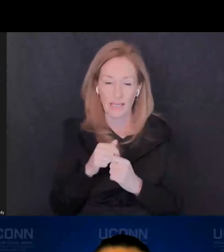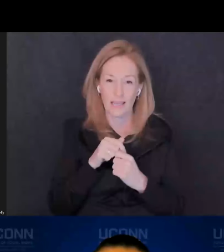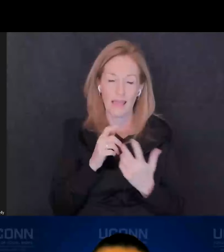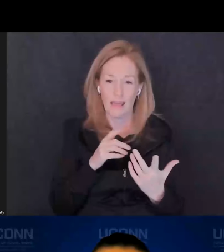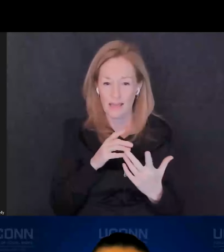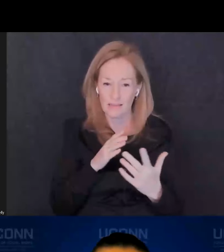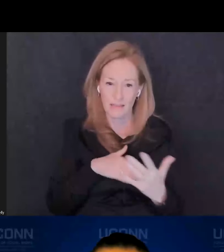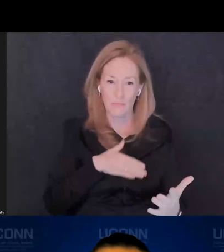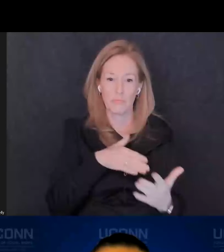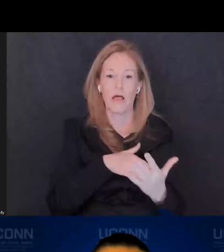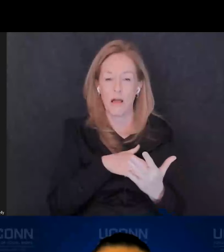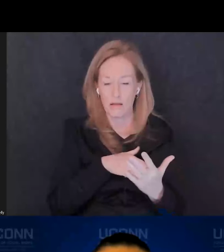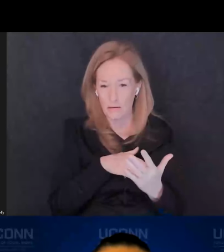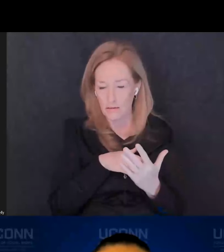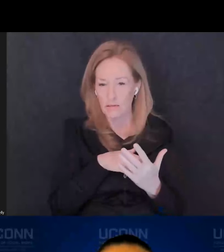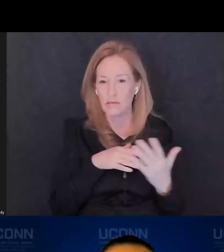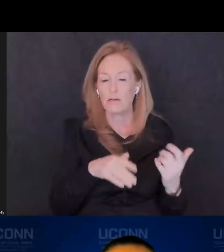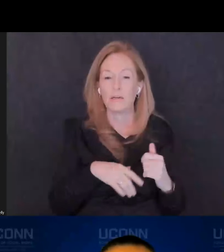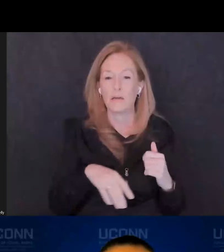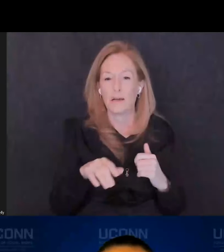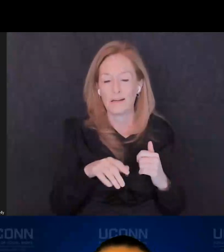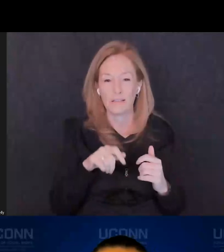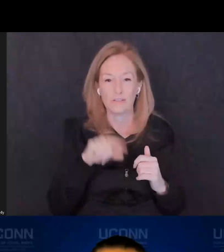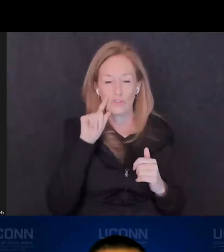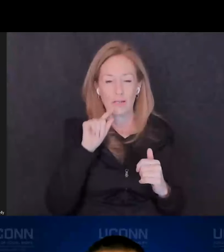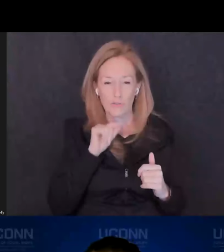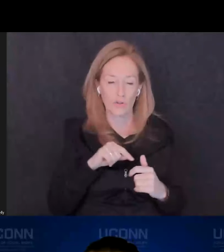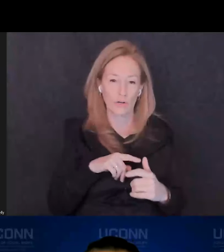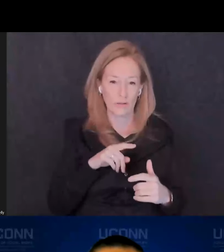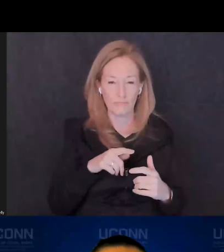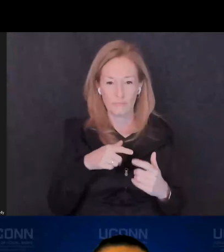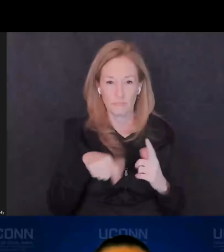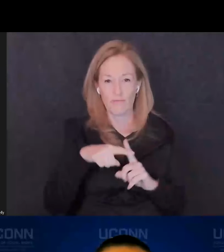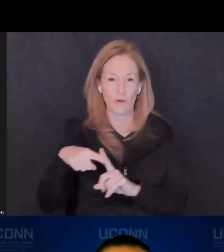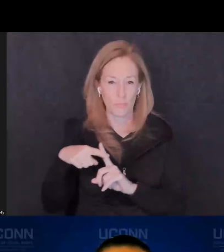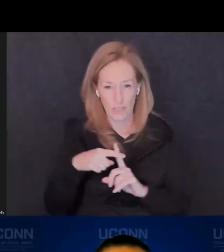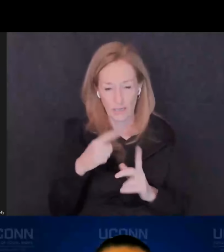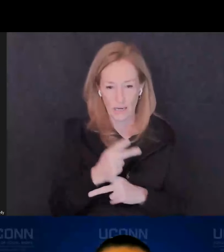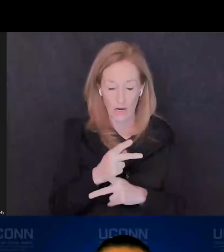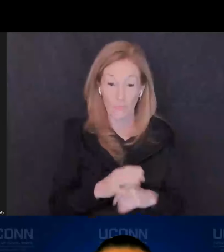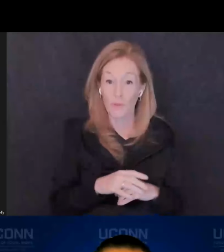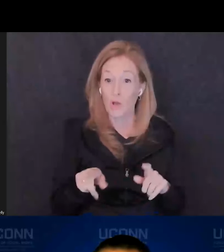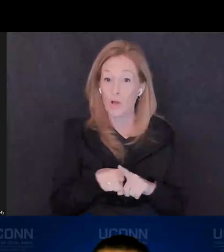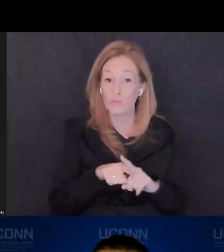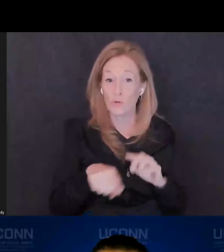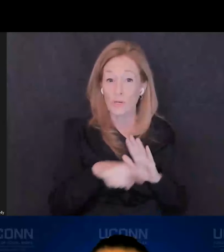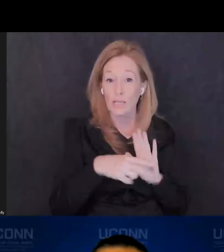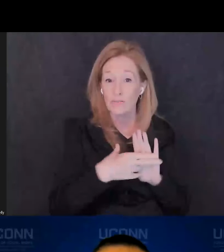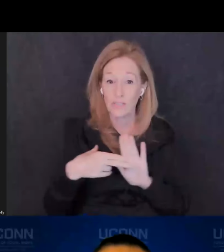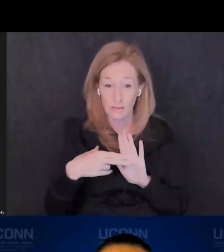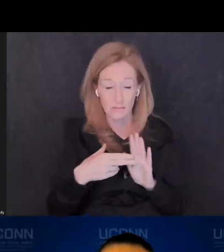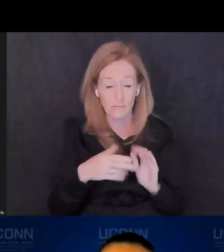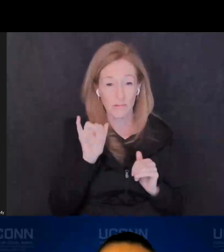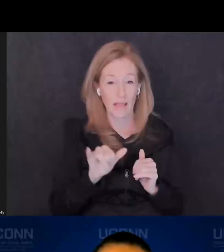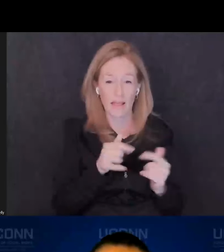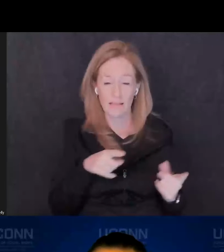affirming care, which is taking a toll on mental health. Then there's stigma associated with these identities that is constantly being